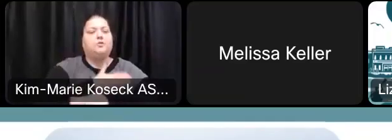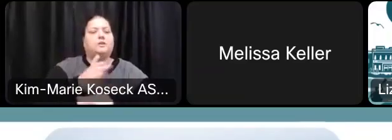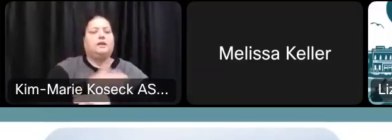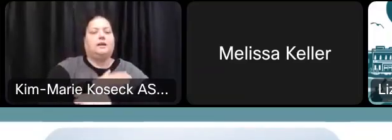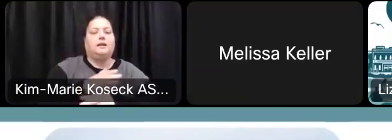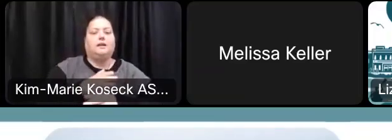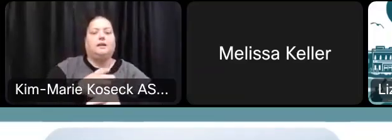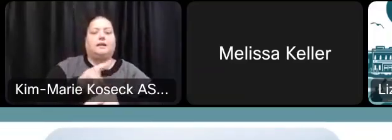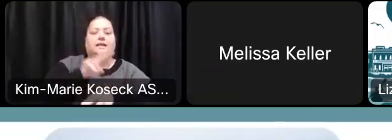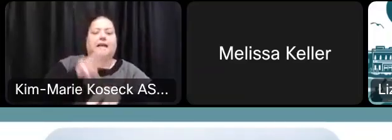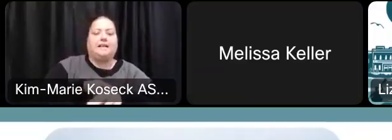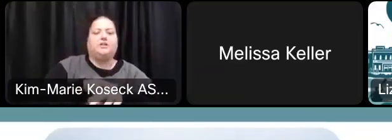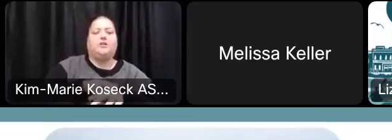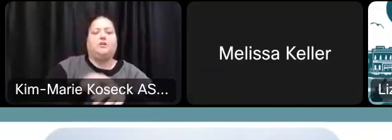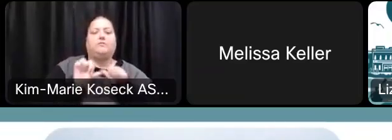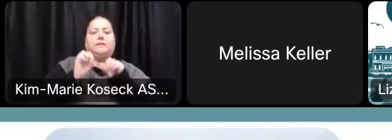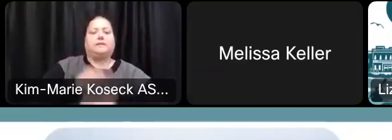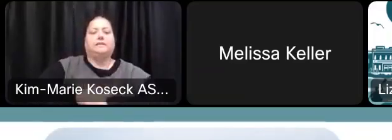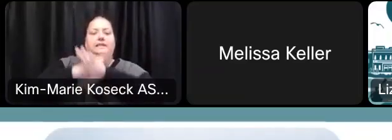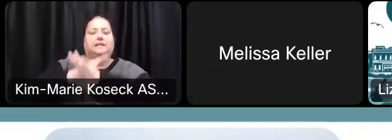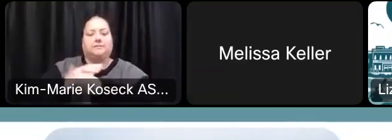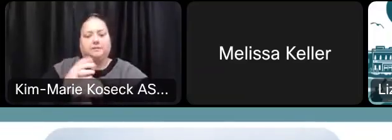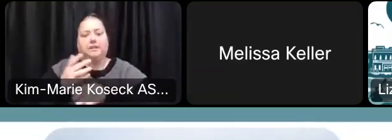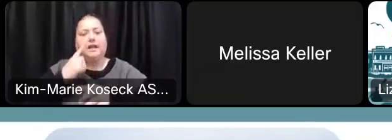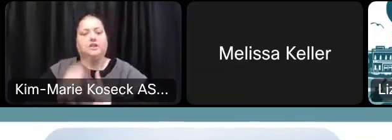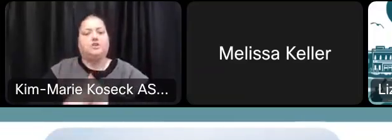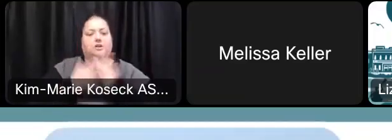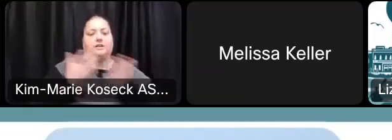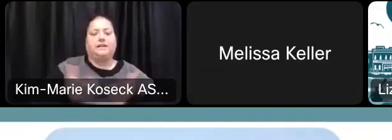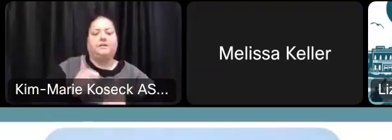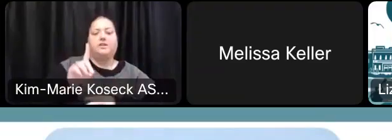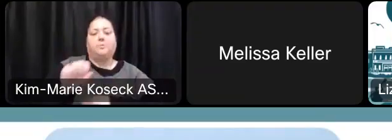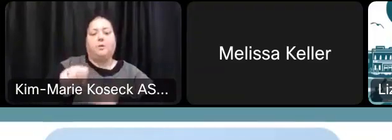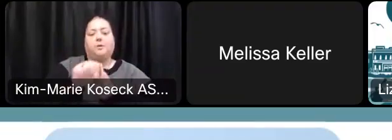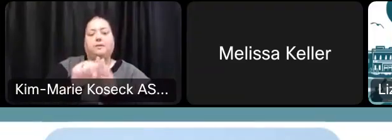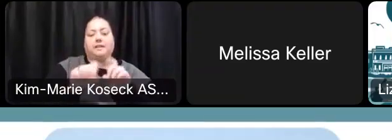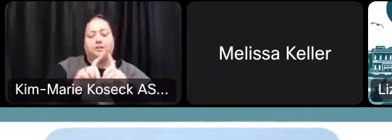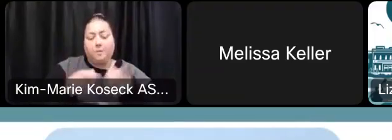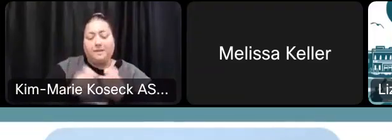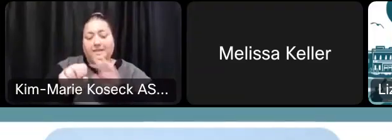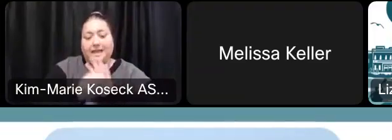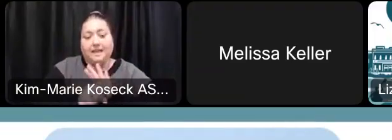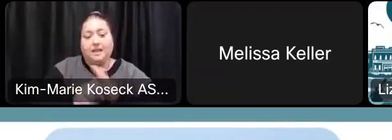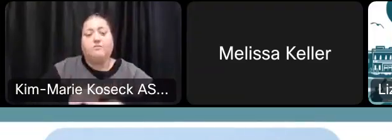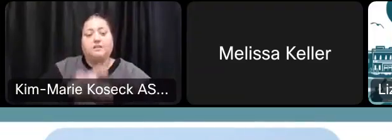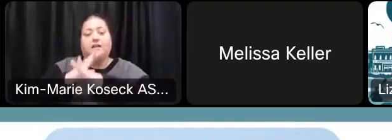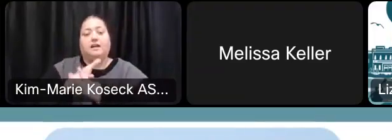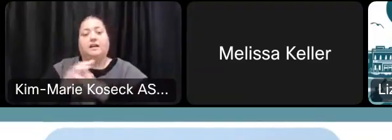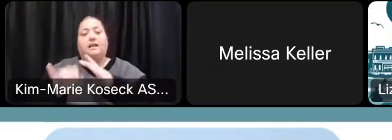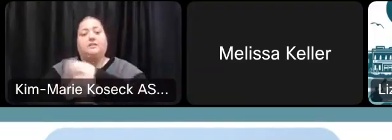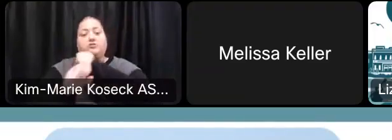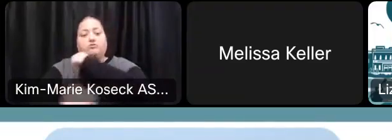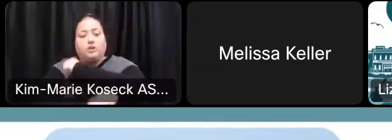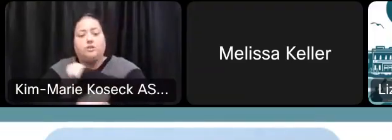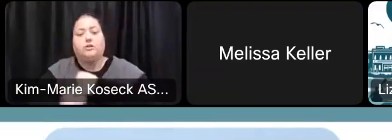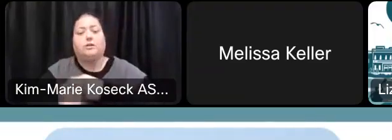It's National Resiliency Month, and climate resiliency starts here at the Department of State. Our new Resilience and Community Infrastructure Unit promotes